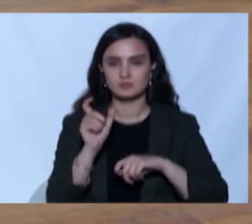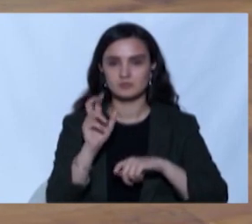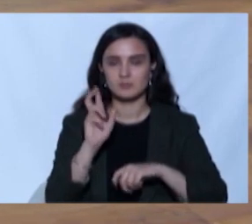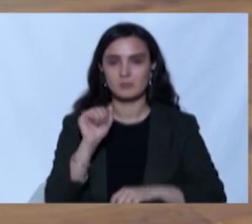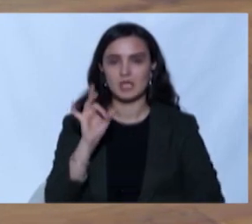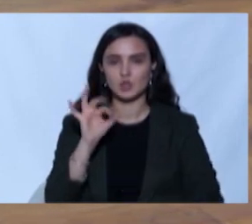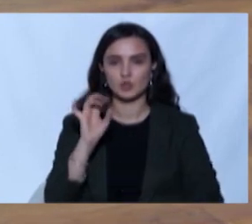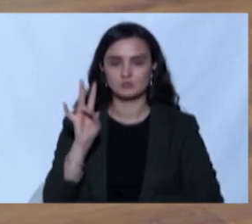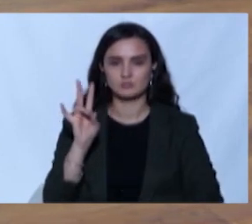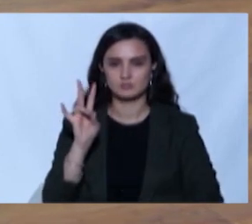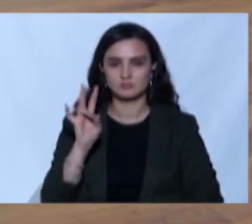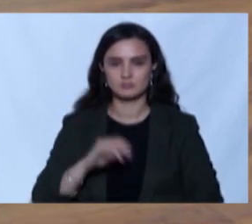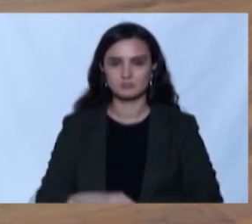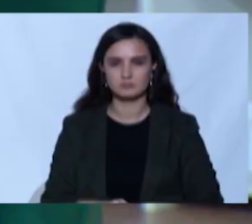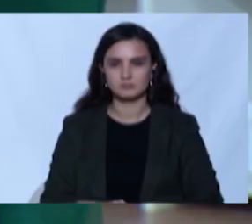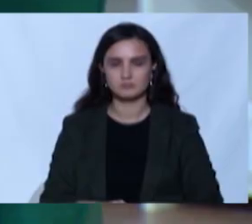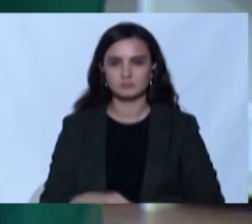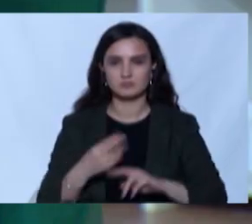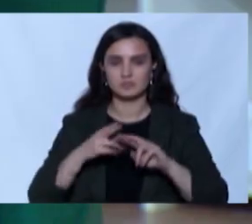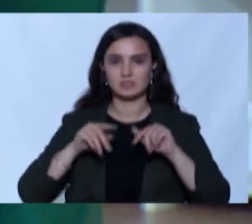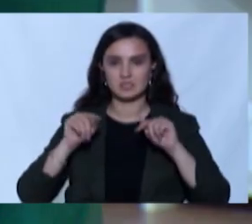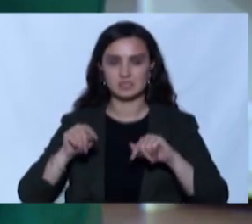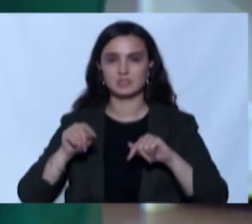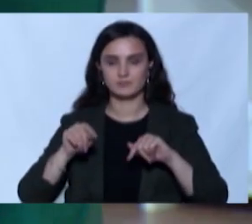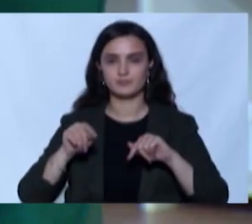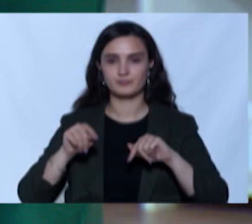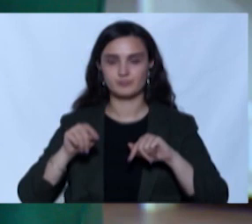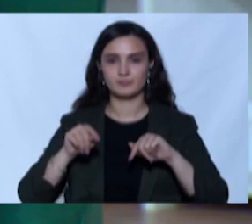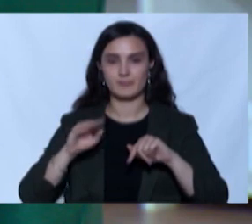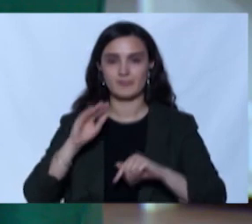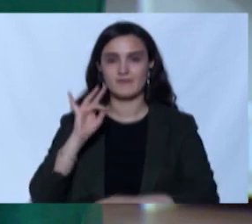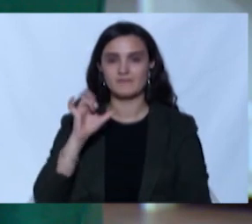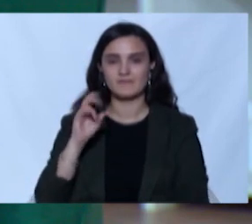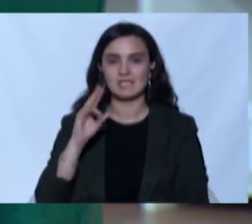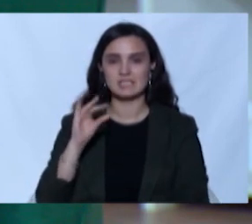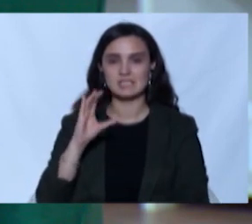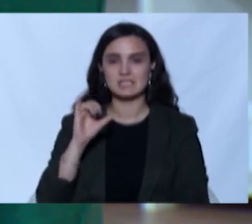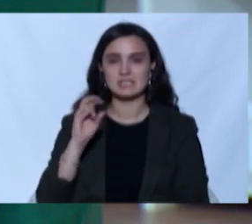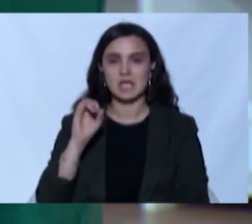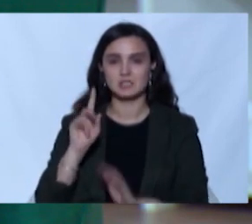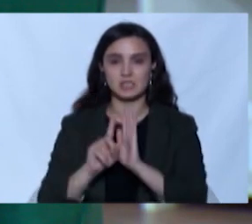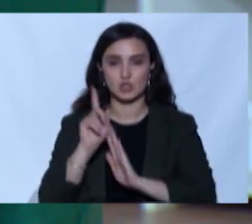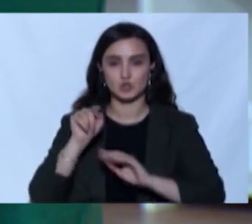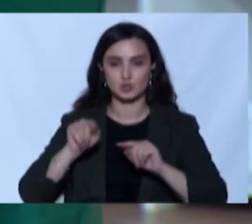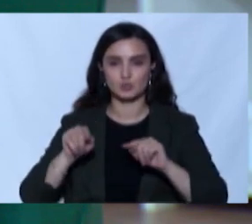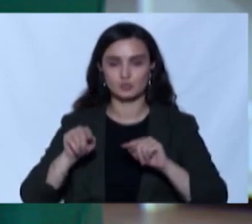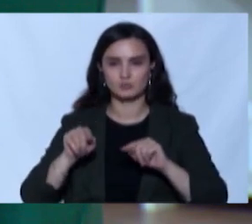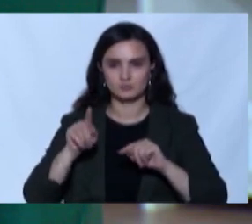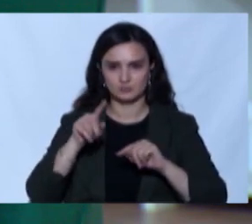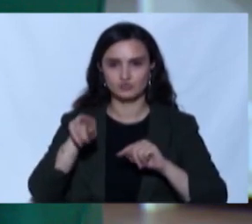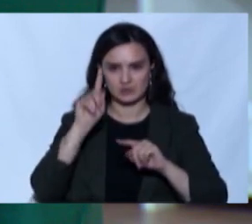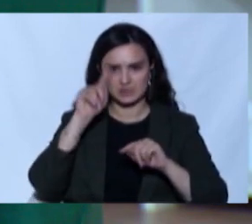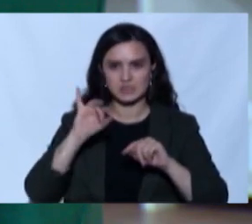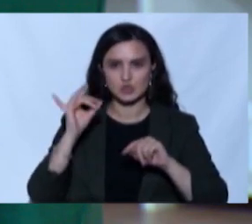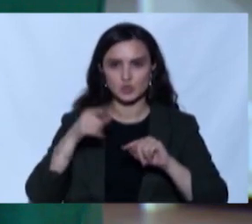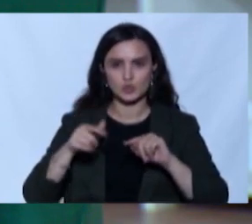Byron, and so on. And this is where Frankenstein really begins. And are you aware of the